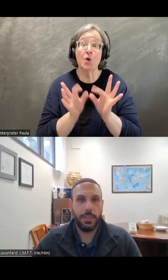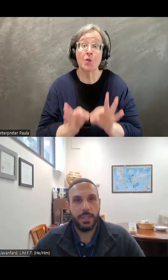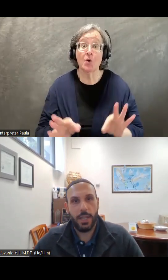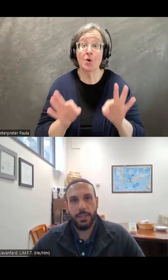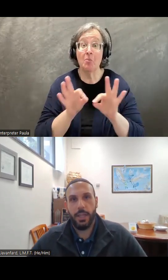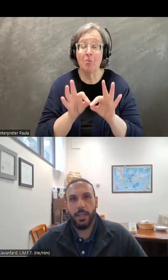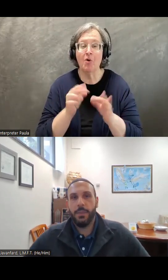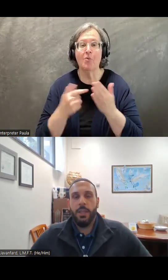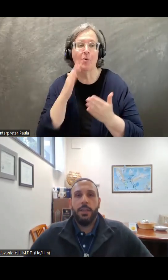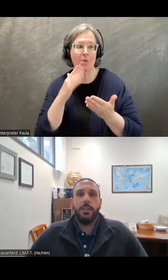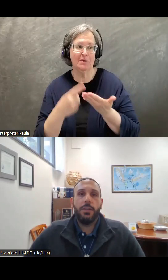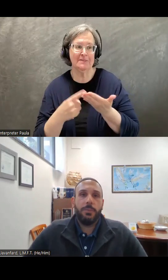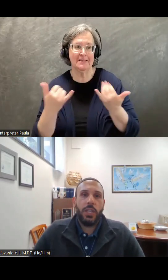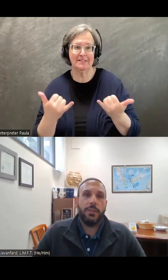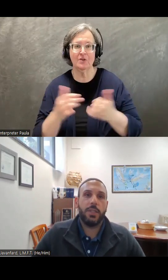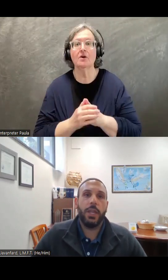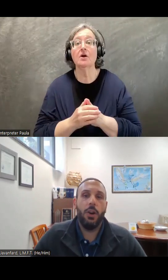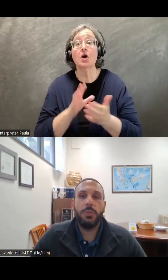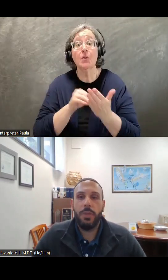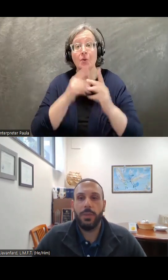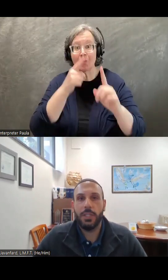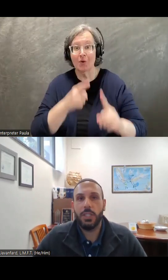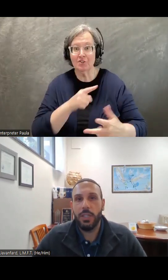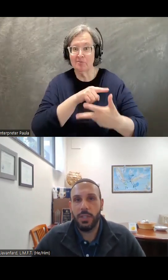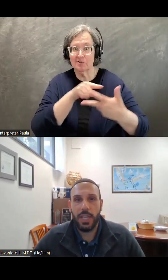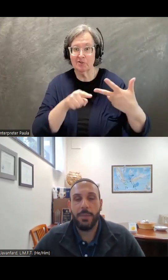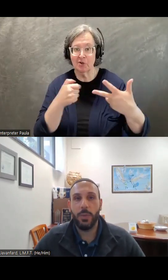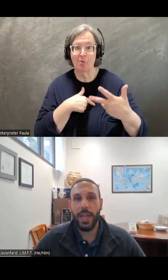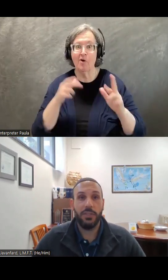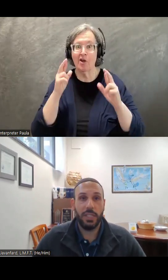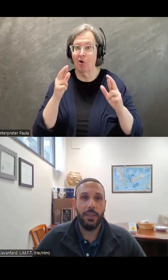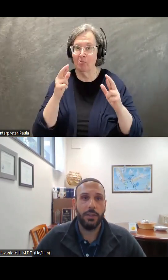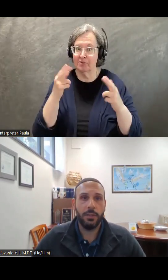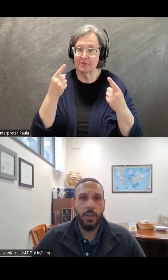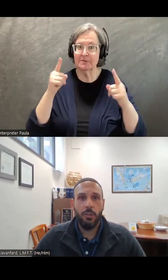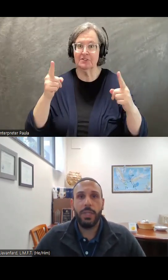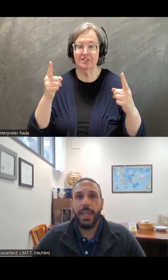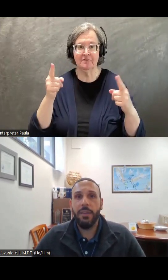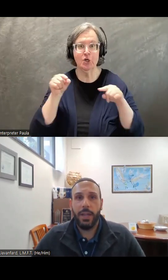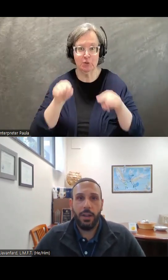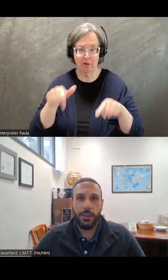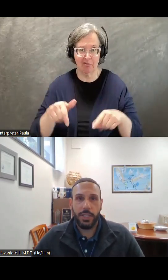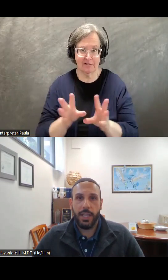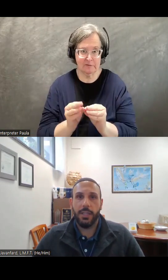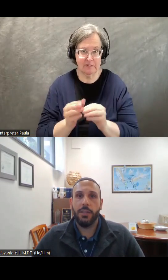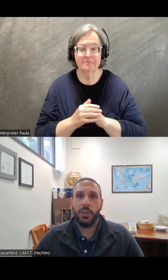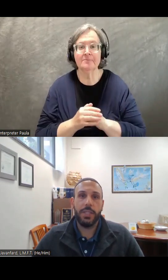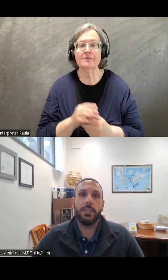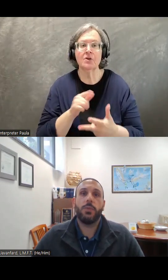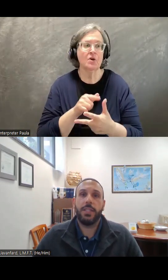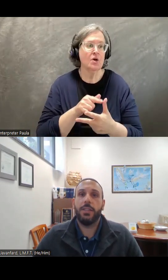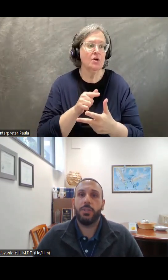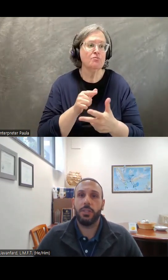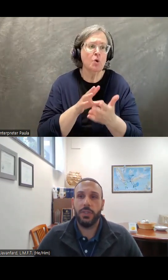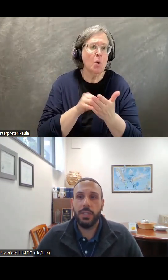are going to discuss today. So learning objectives that we hope to be able to achieve in the time that we have together will be to gain a better understanding of